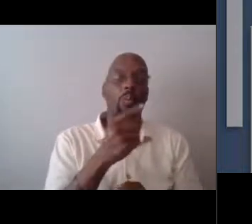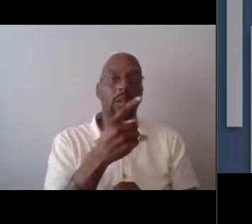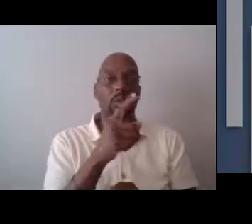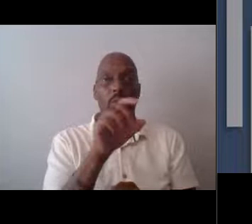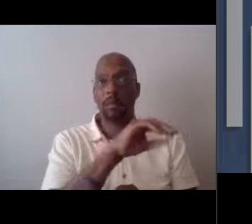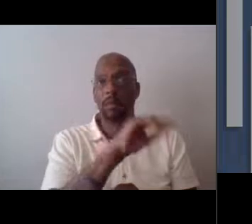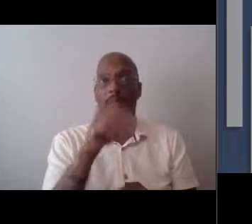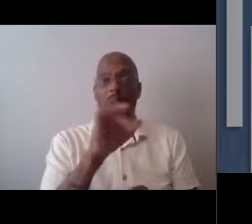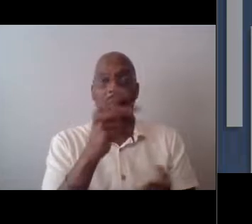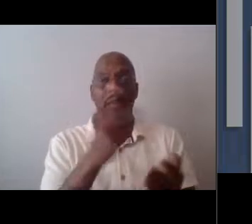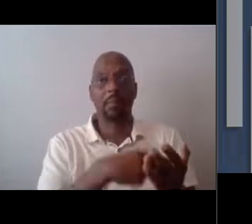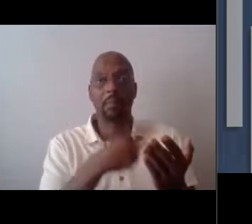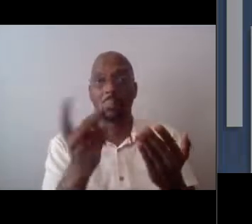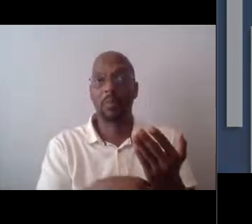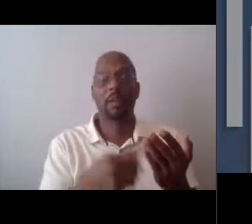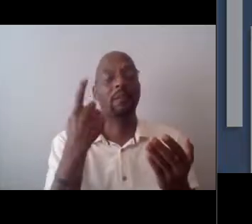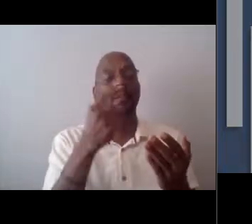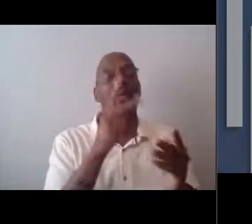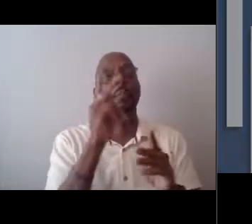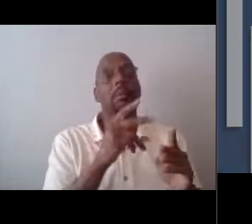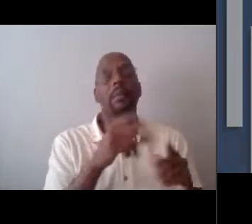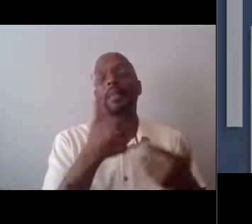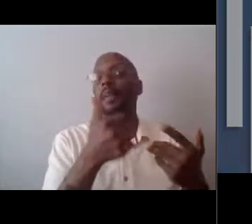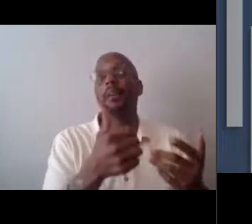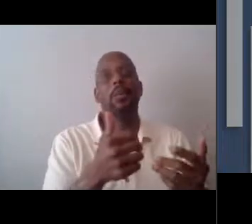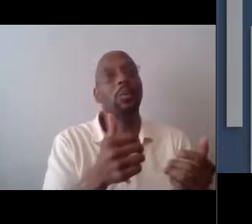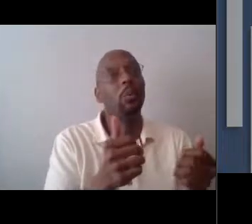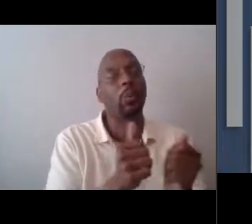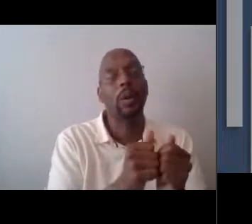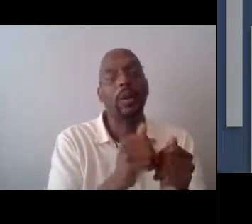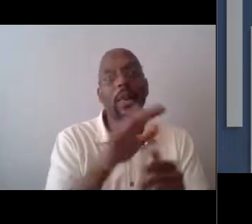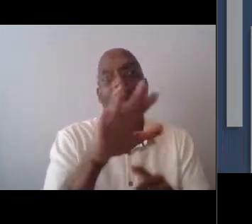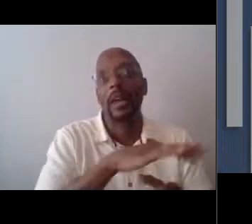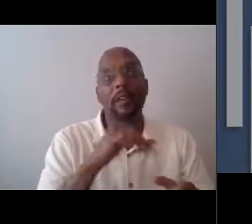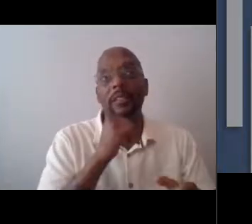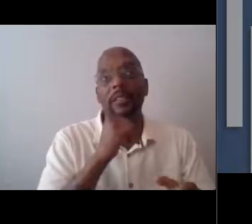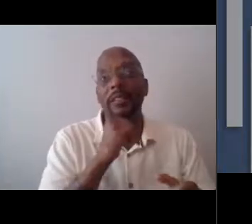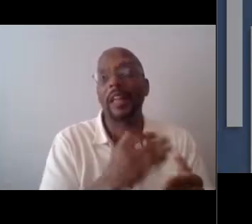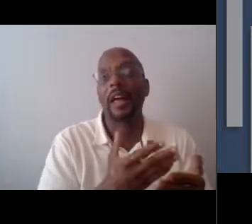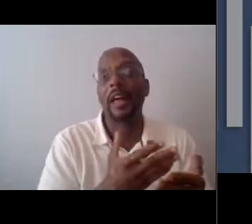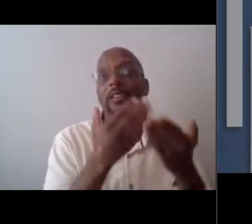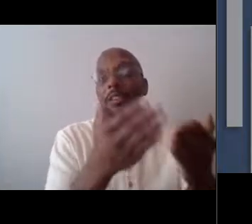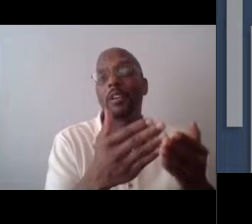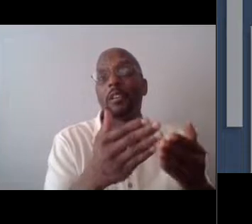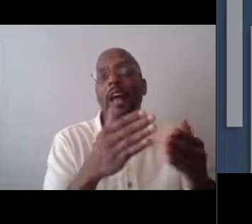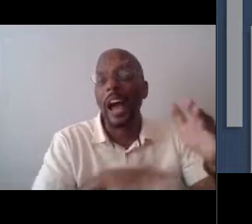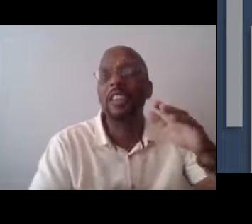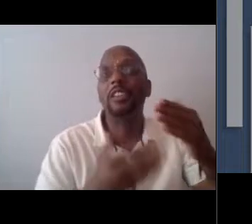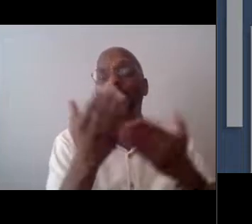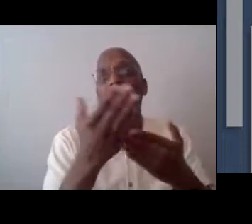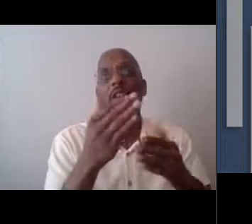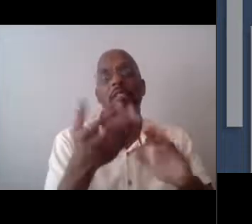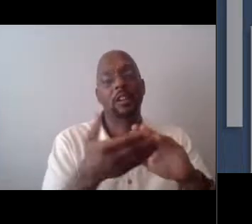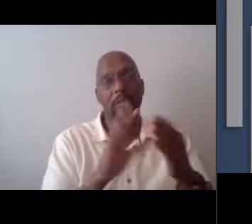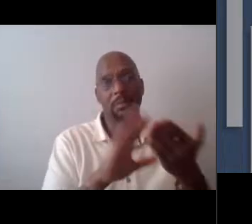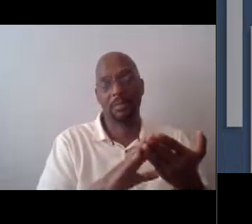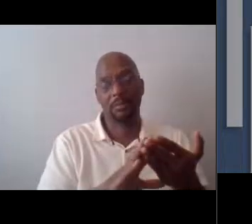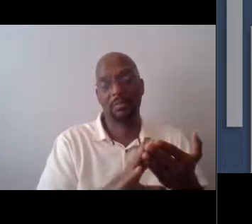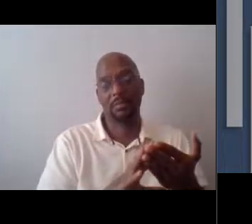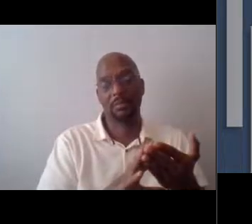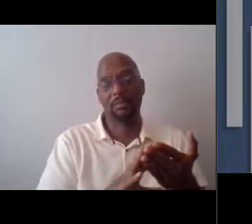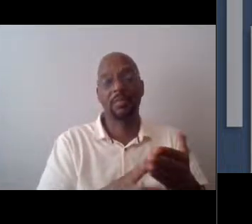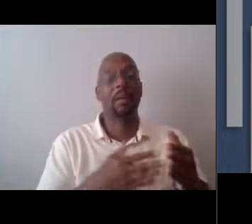believe the language says underserved communities, and then it tasks the department with identifying what does underserved communities mean. So in my mind,